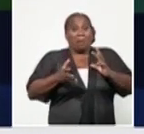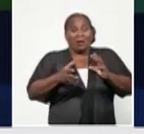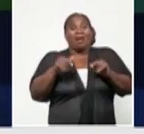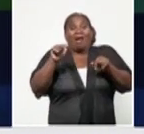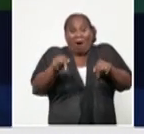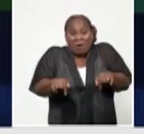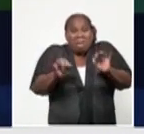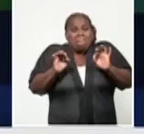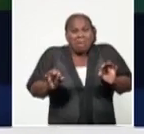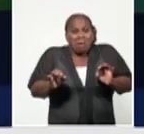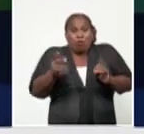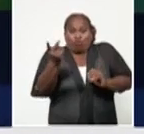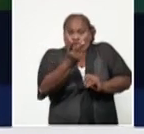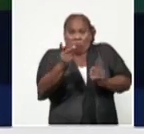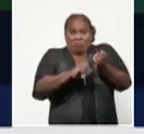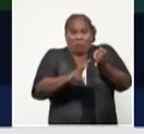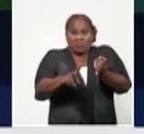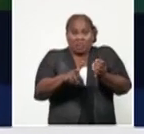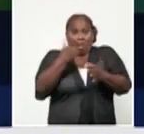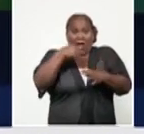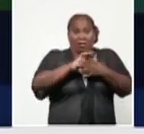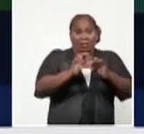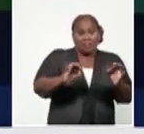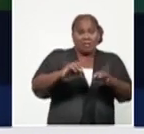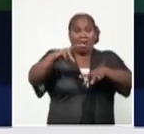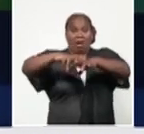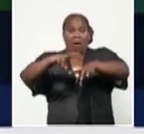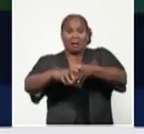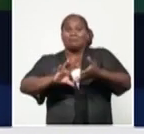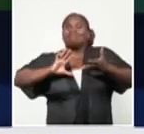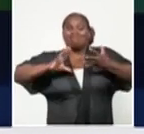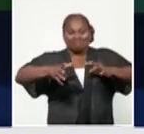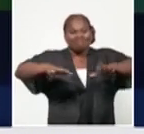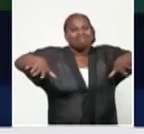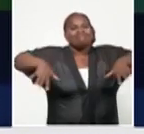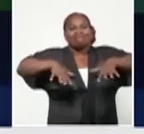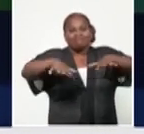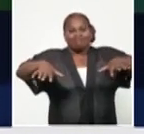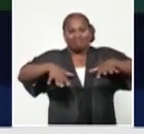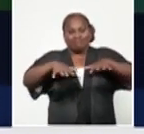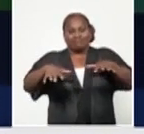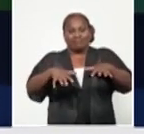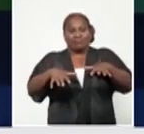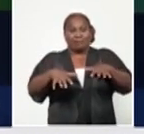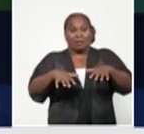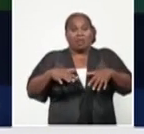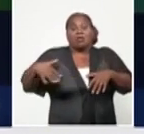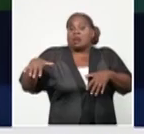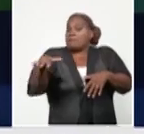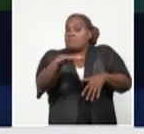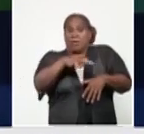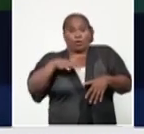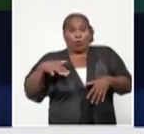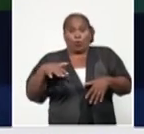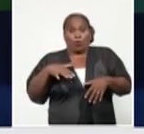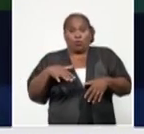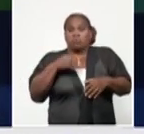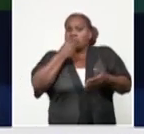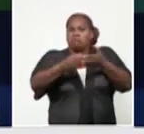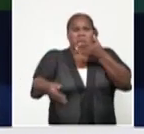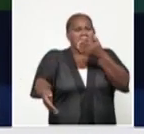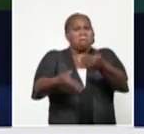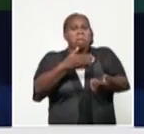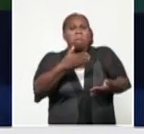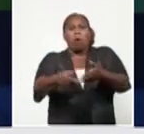It can also complicate the situation, just as we have seen in the two aforementioned provinces. So